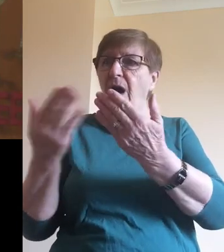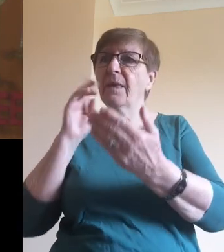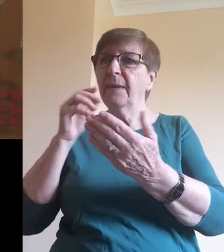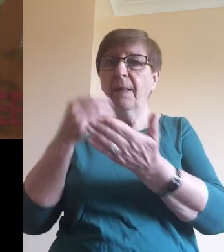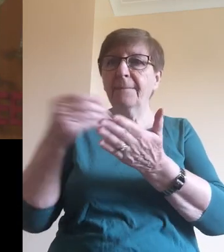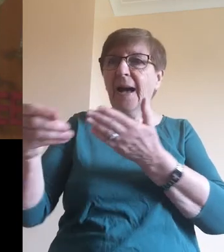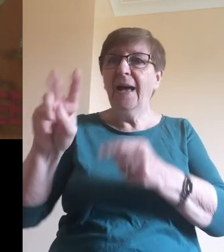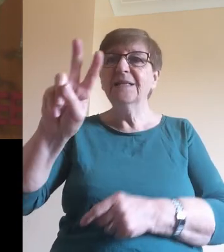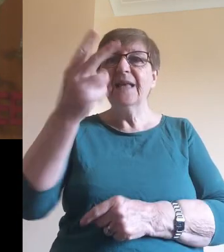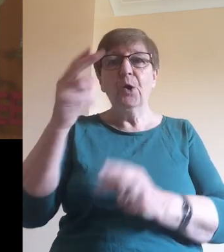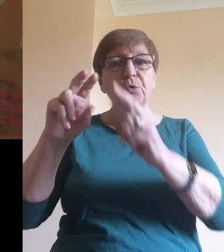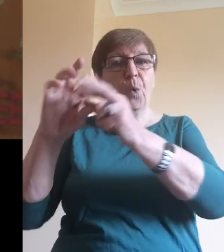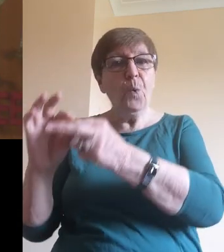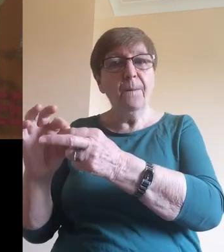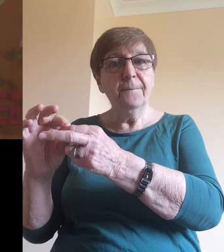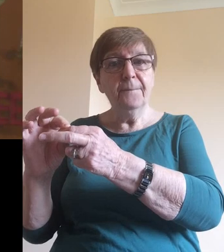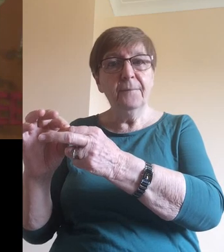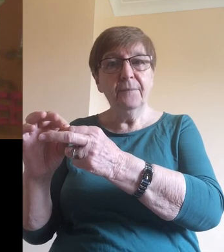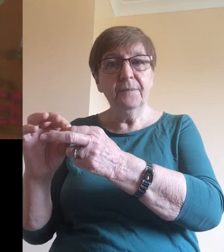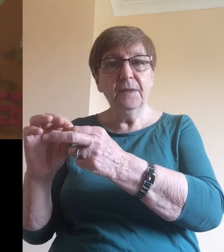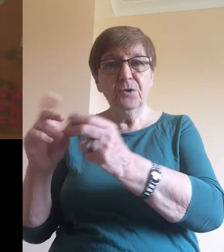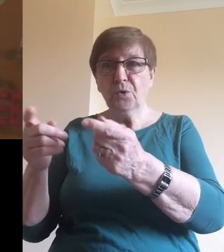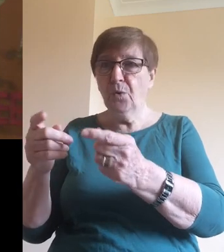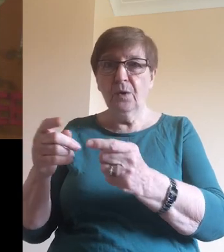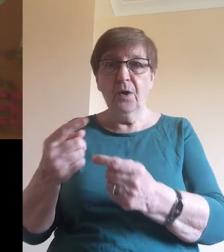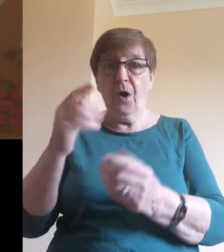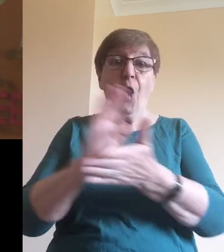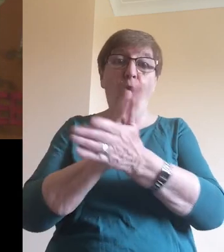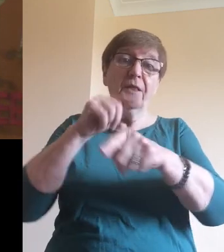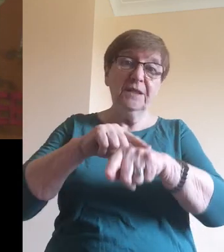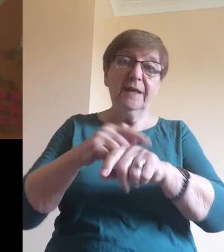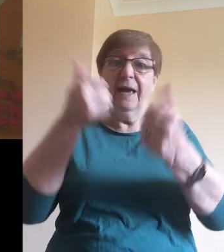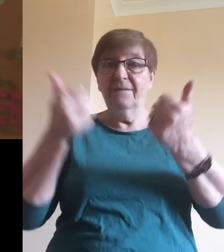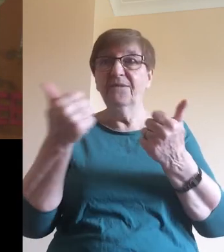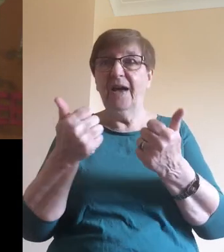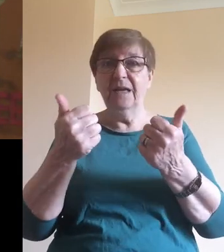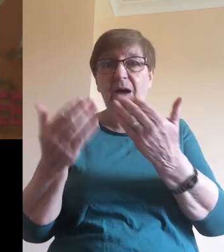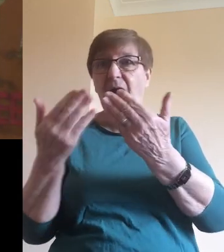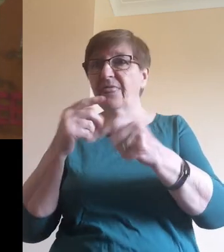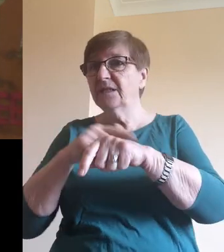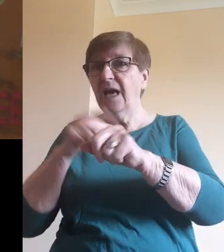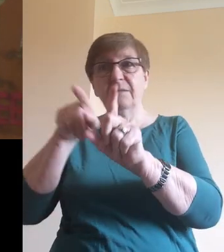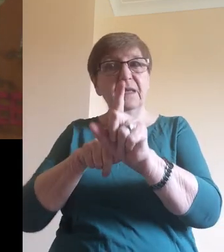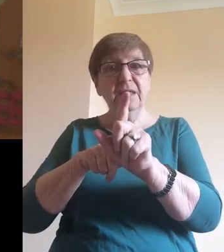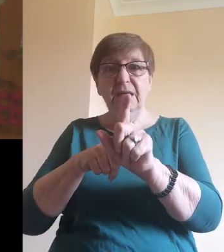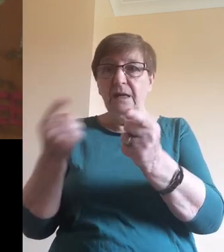bought. There's not been the business through all the year to keep the shop open, etc., etc.